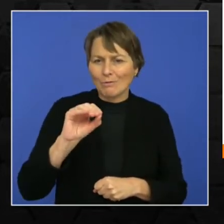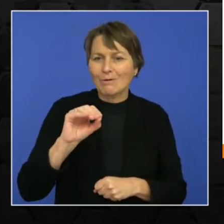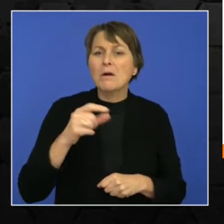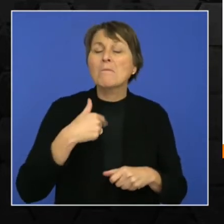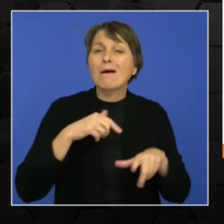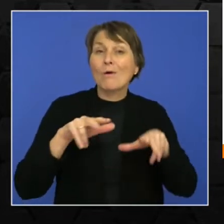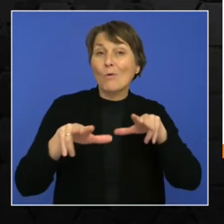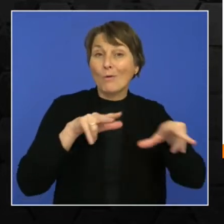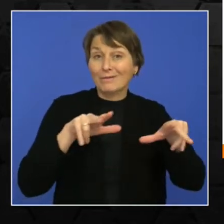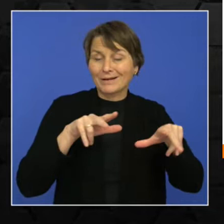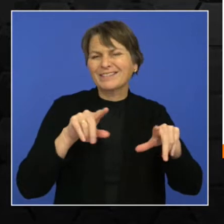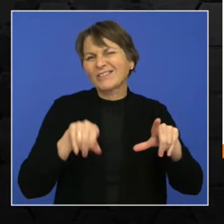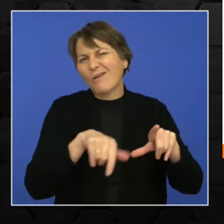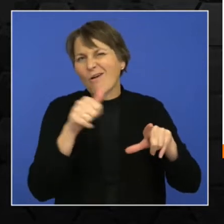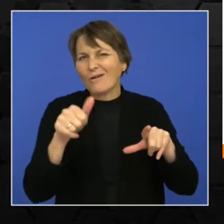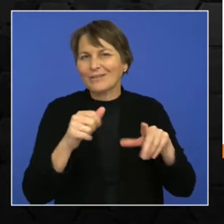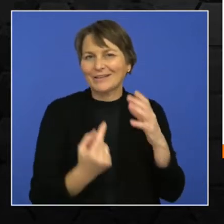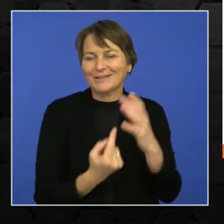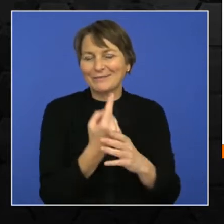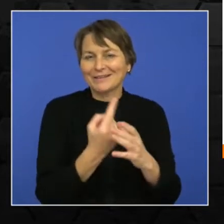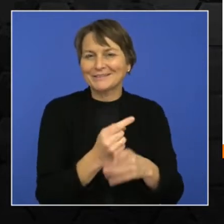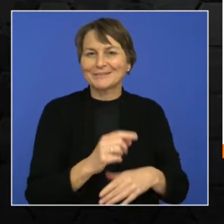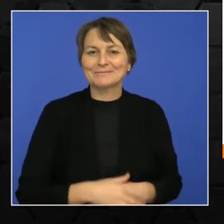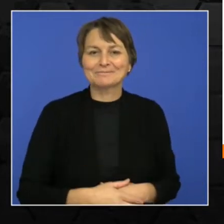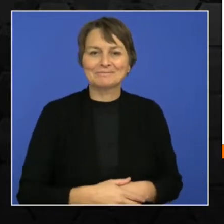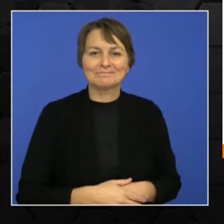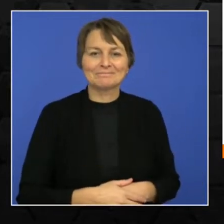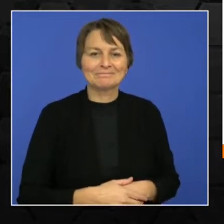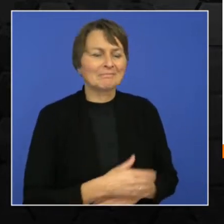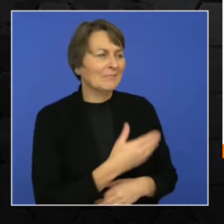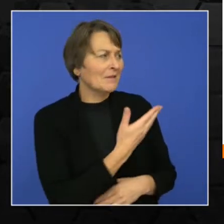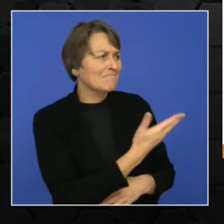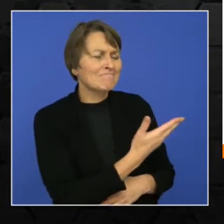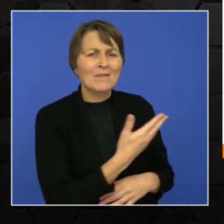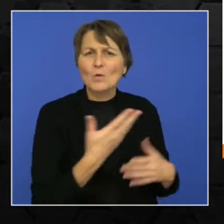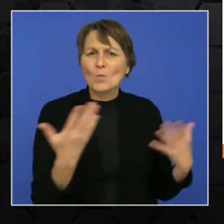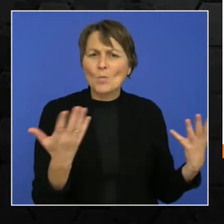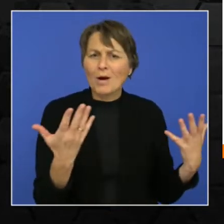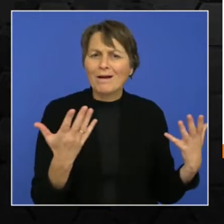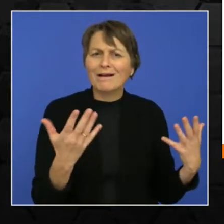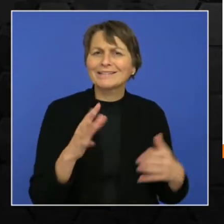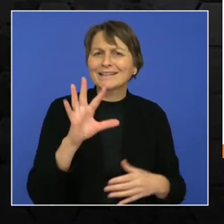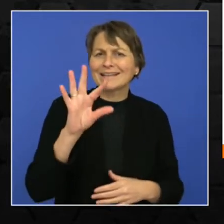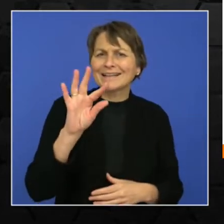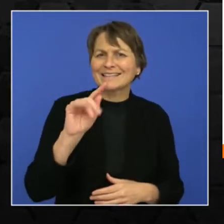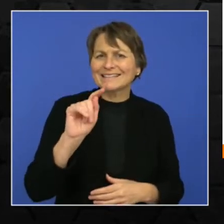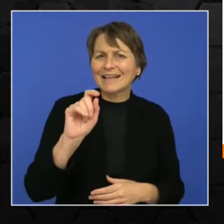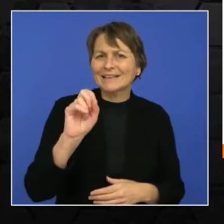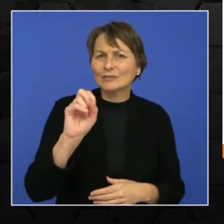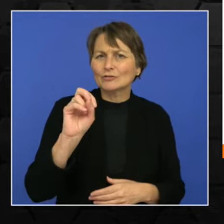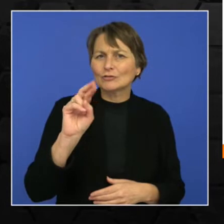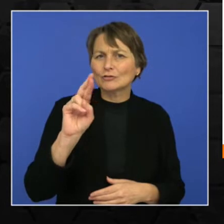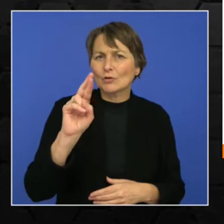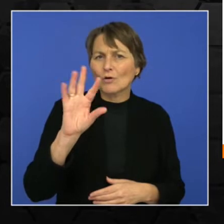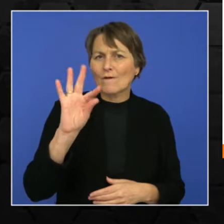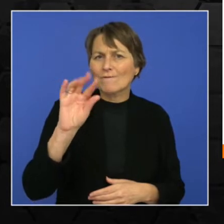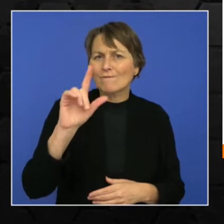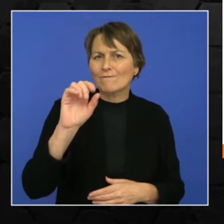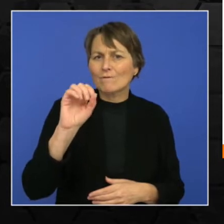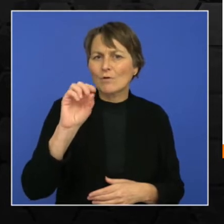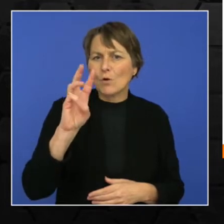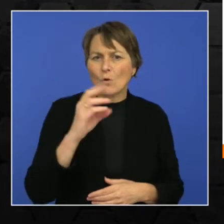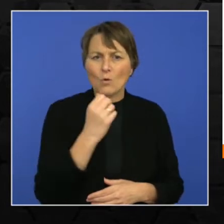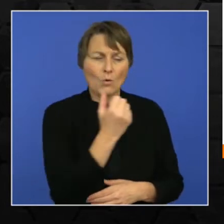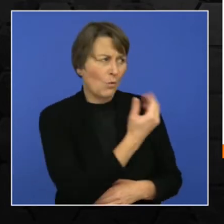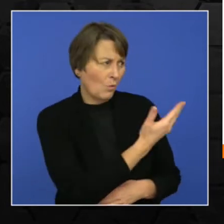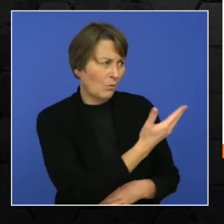Yeah, cool. So what is TensorFlow.js specially? So it's an open source library for machine learning, specifically for the web developers, those who are